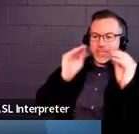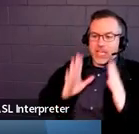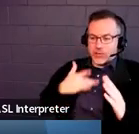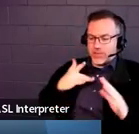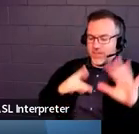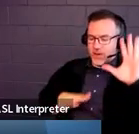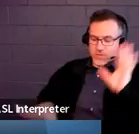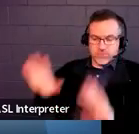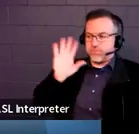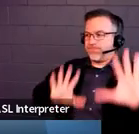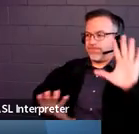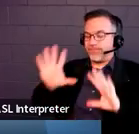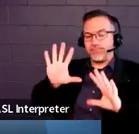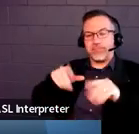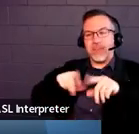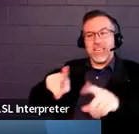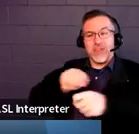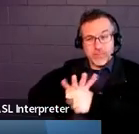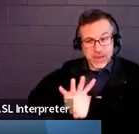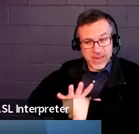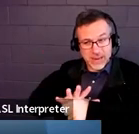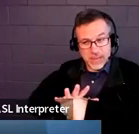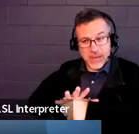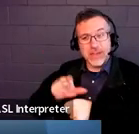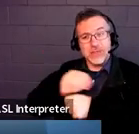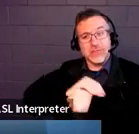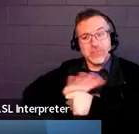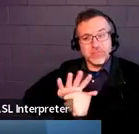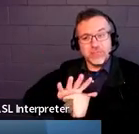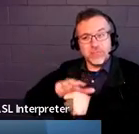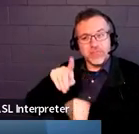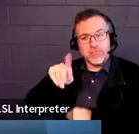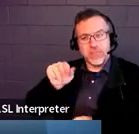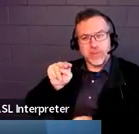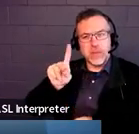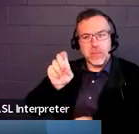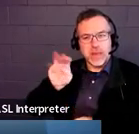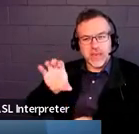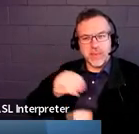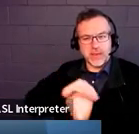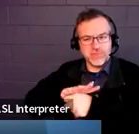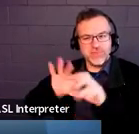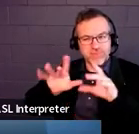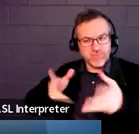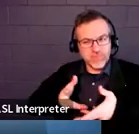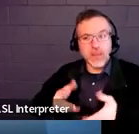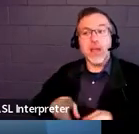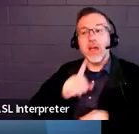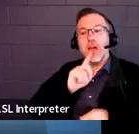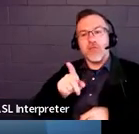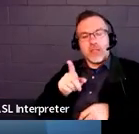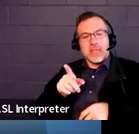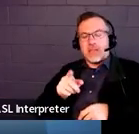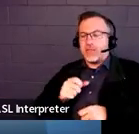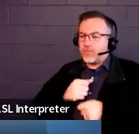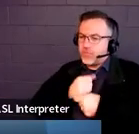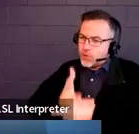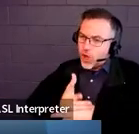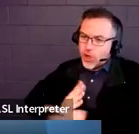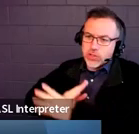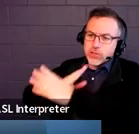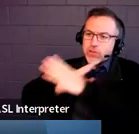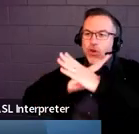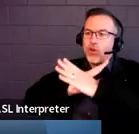that the pandemic had really created hurdles in their life and access to employment and